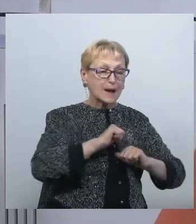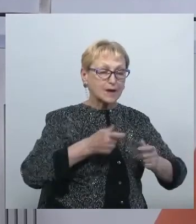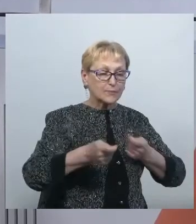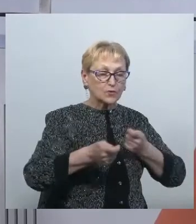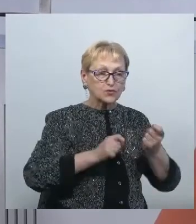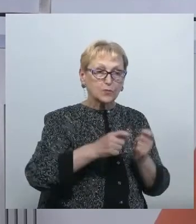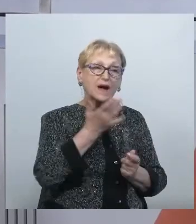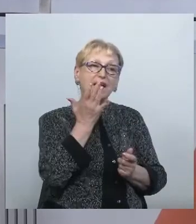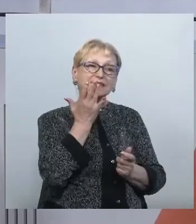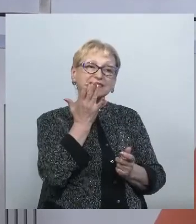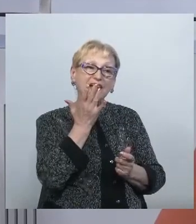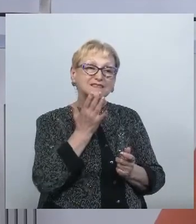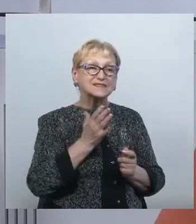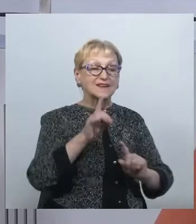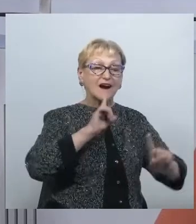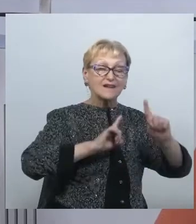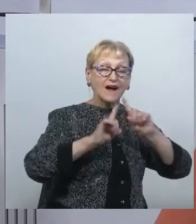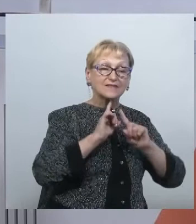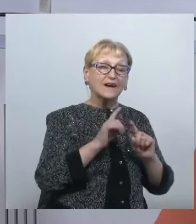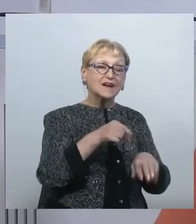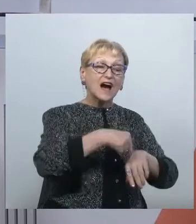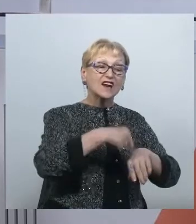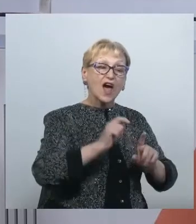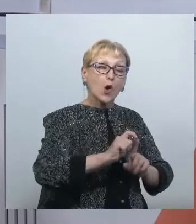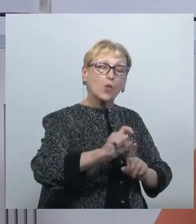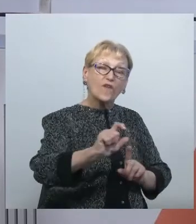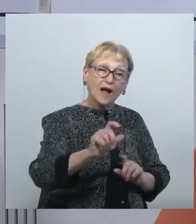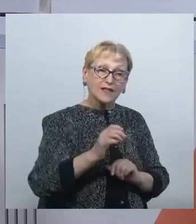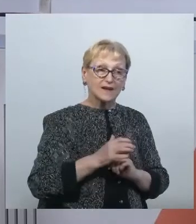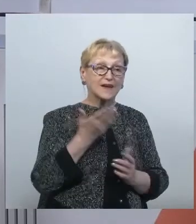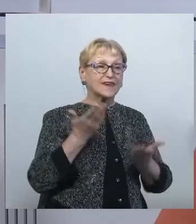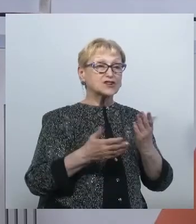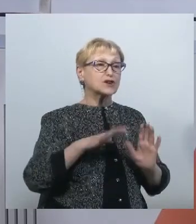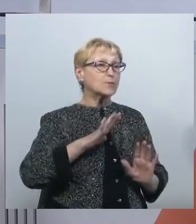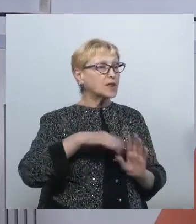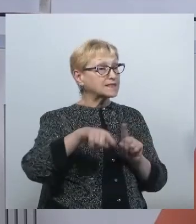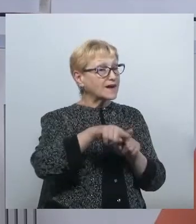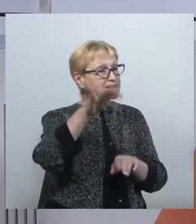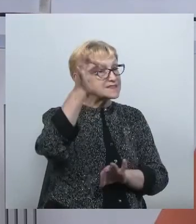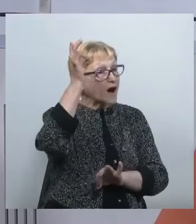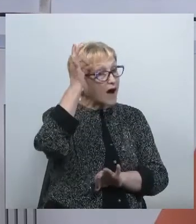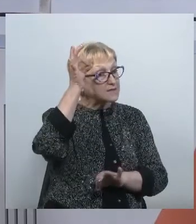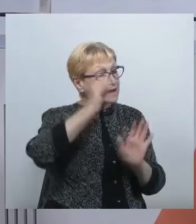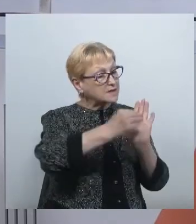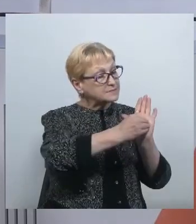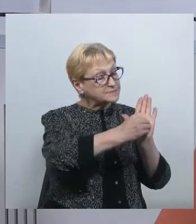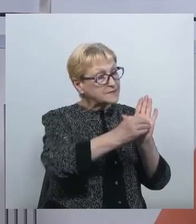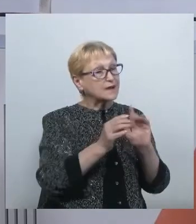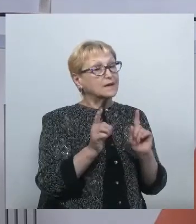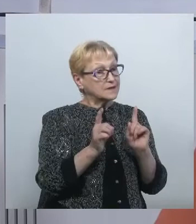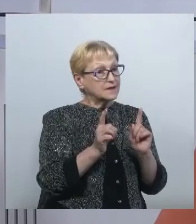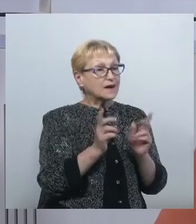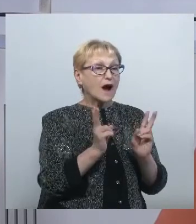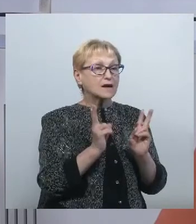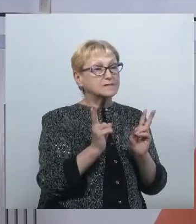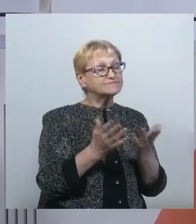But it would be good if the National Council would react to these authorities of self-regulation. If